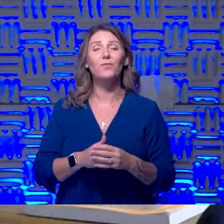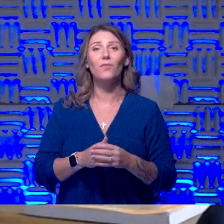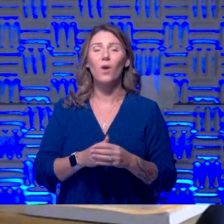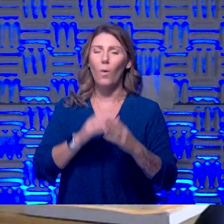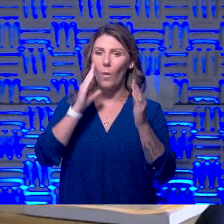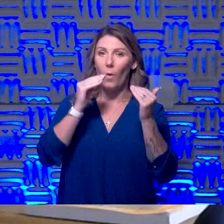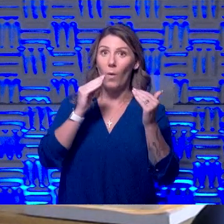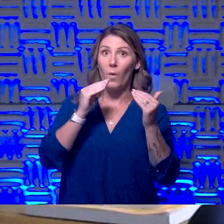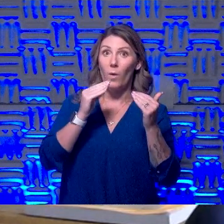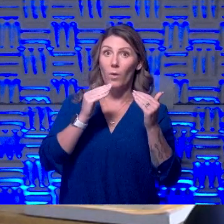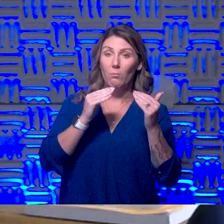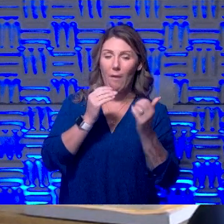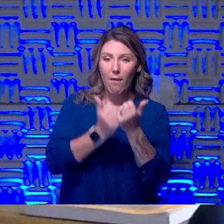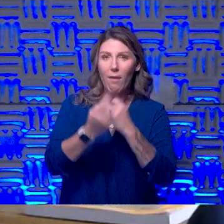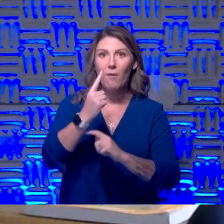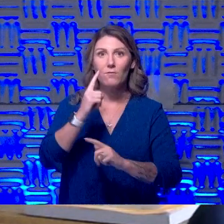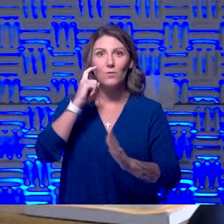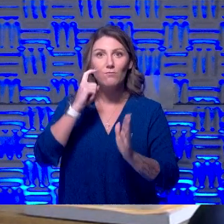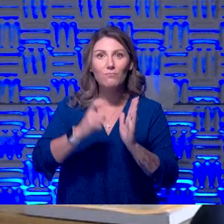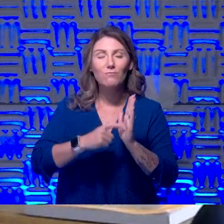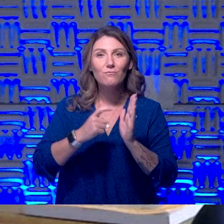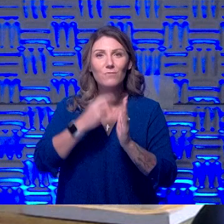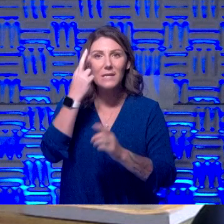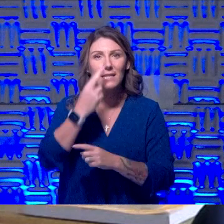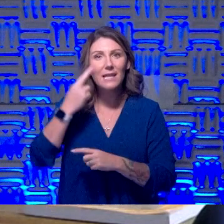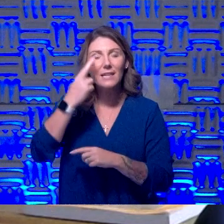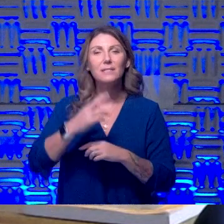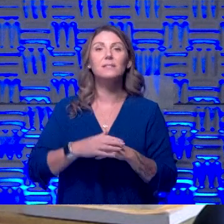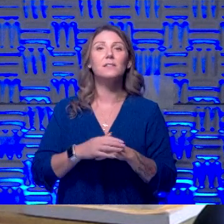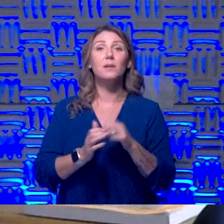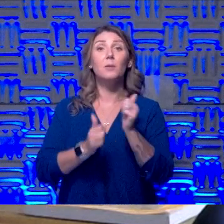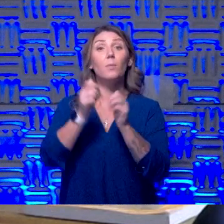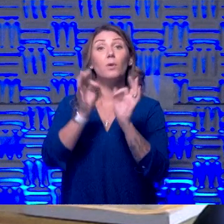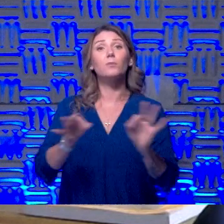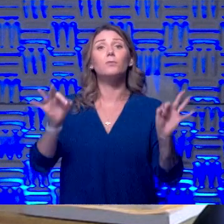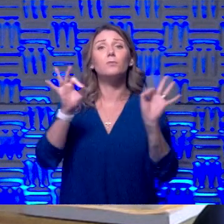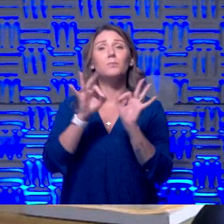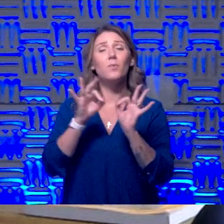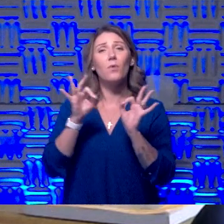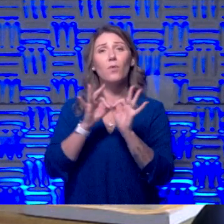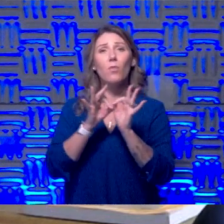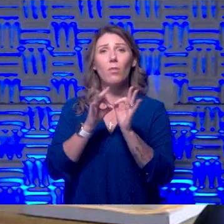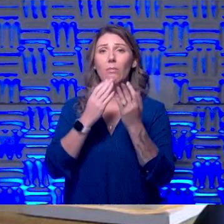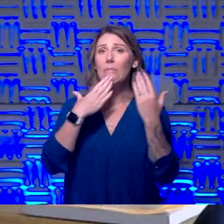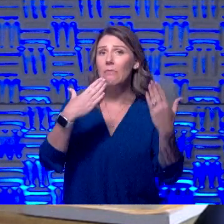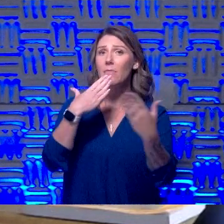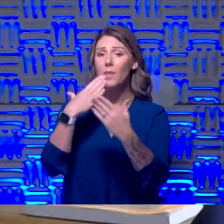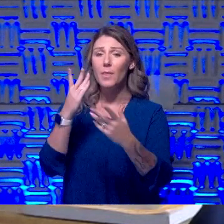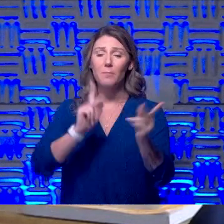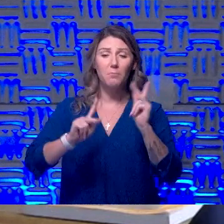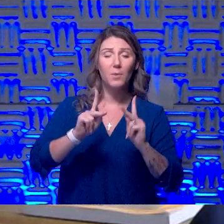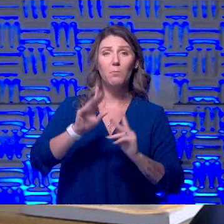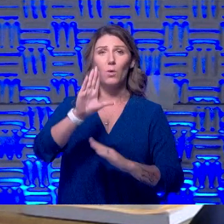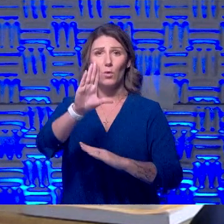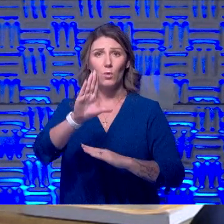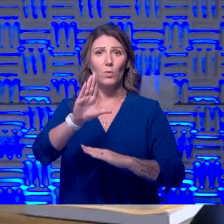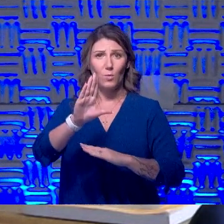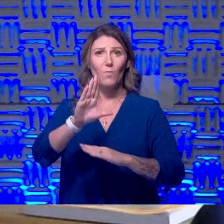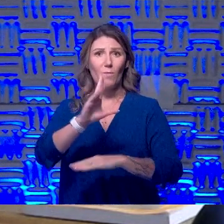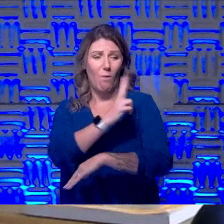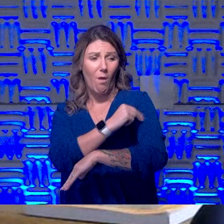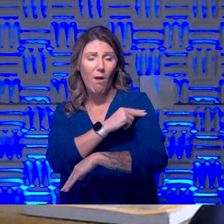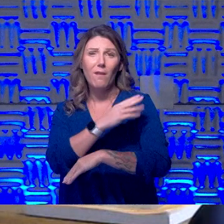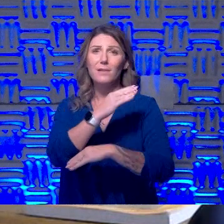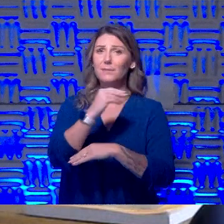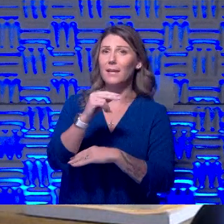all realize that. And more importantly, thanks to the people in your facility and